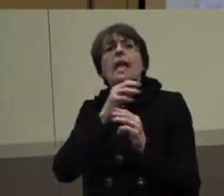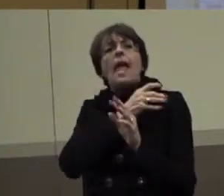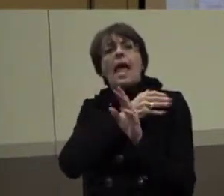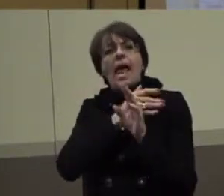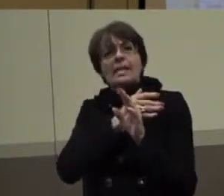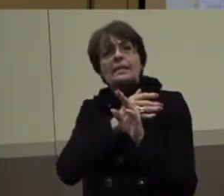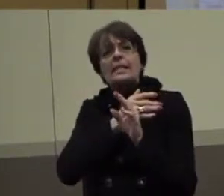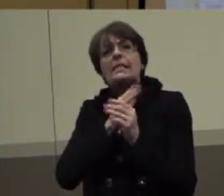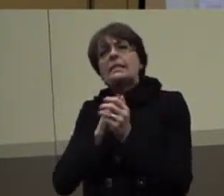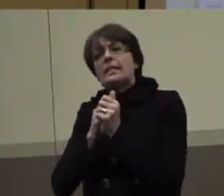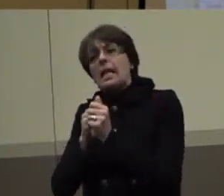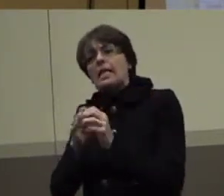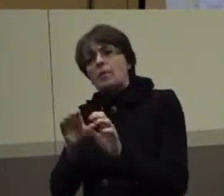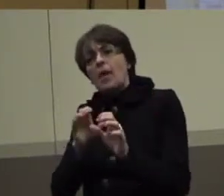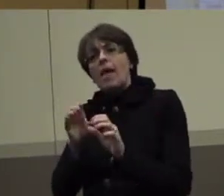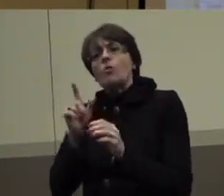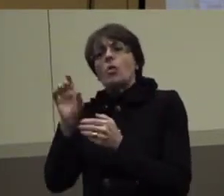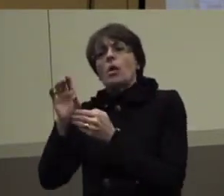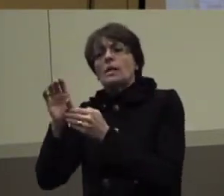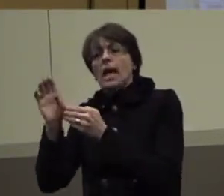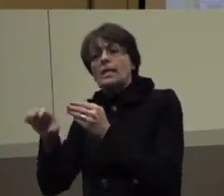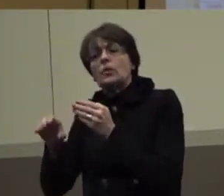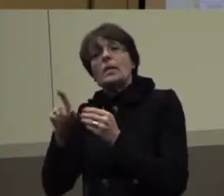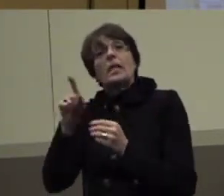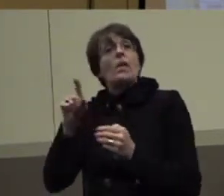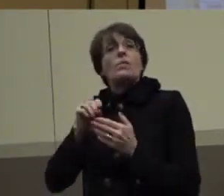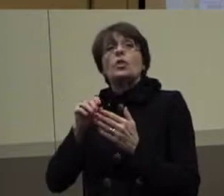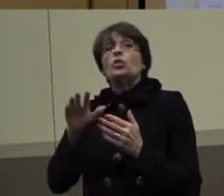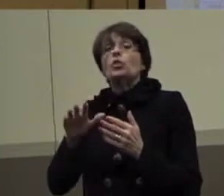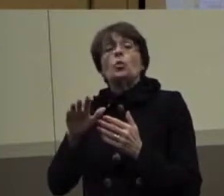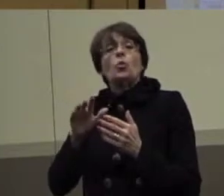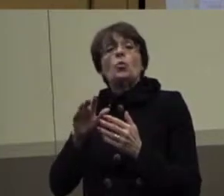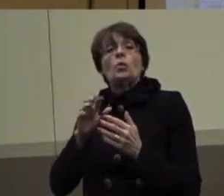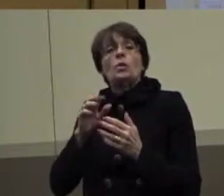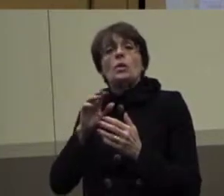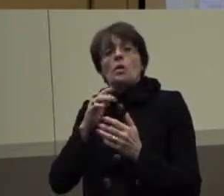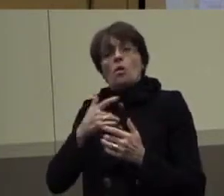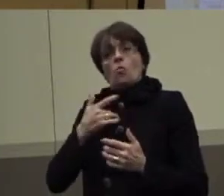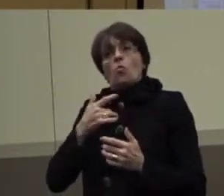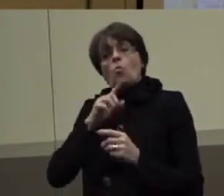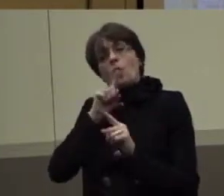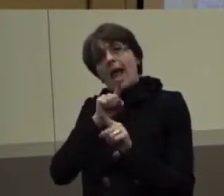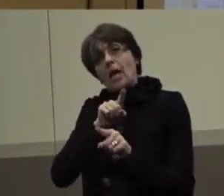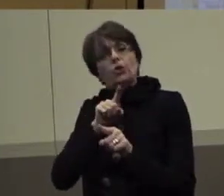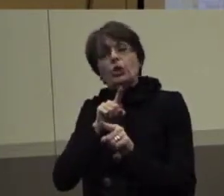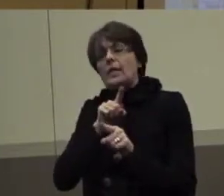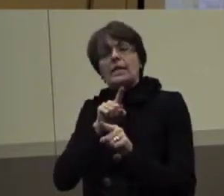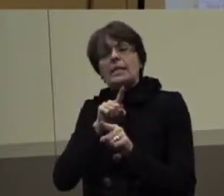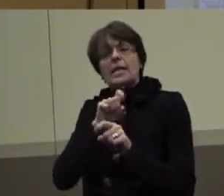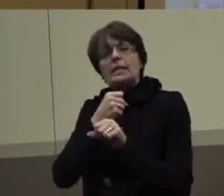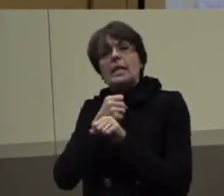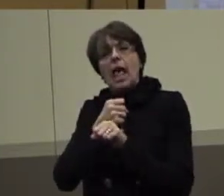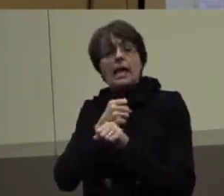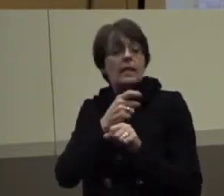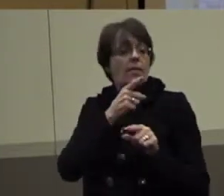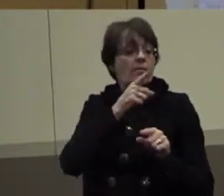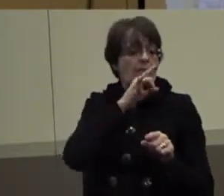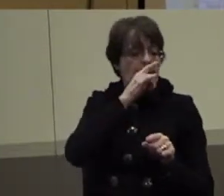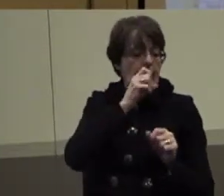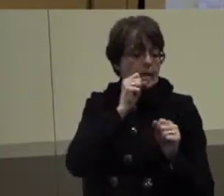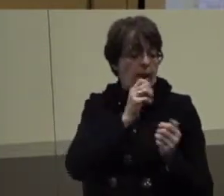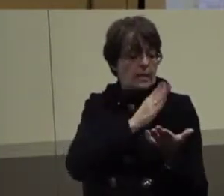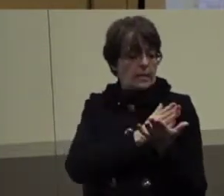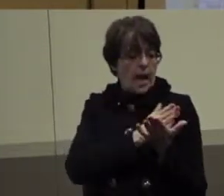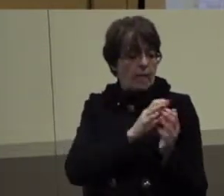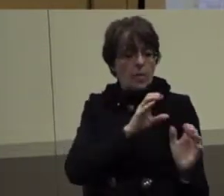the consequences. And then student reaction is locked because there's only 3 things that can happen. The kid can either stop the behavior as a